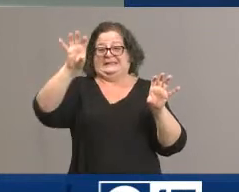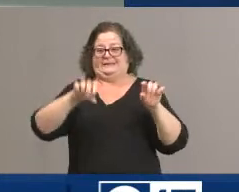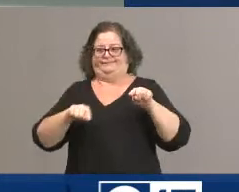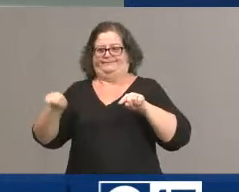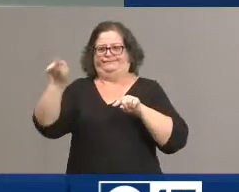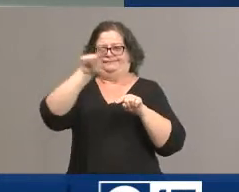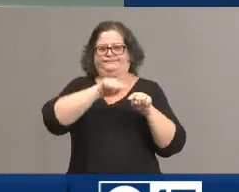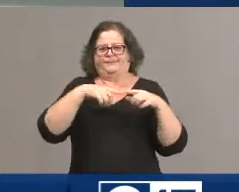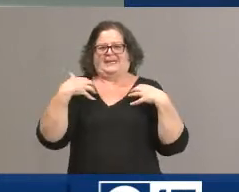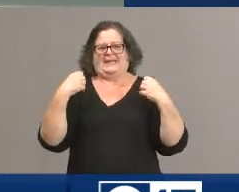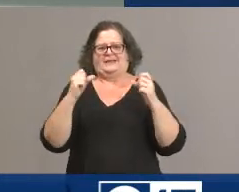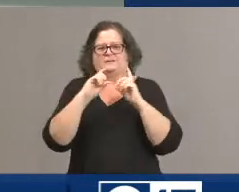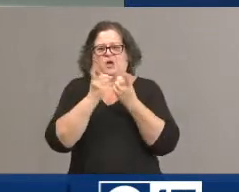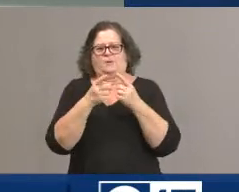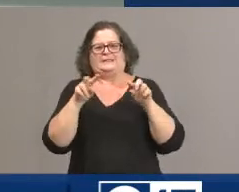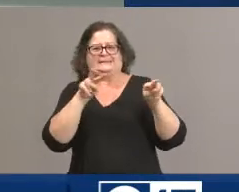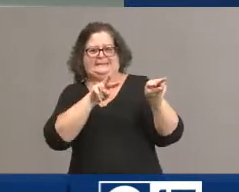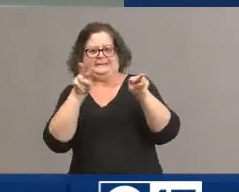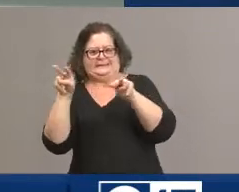to protect public health.